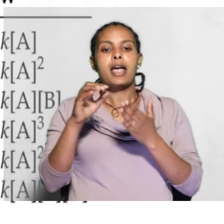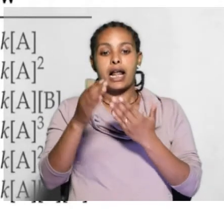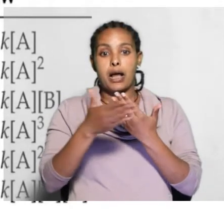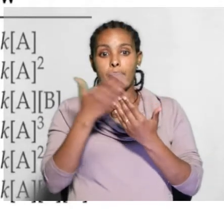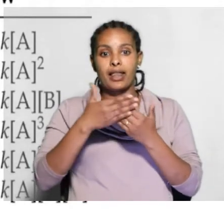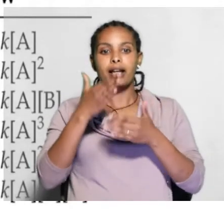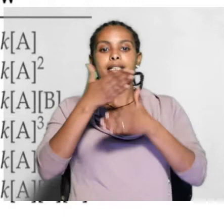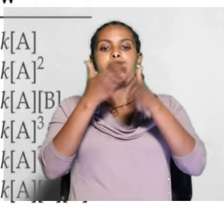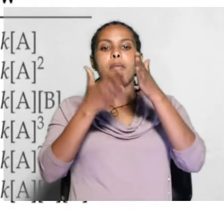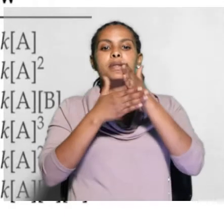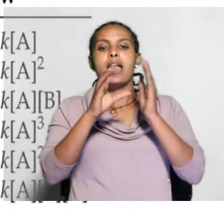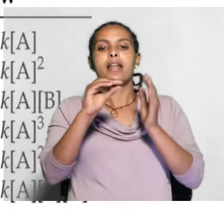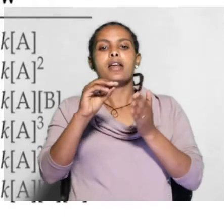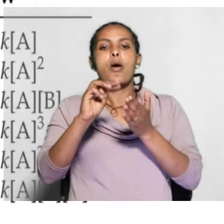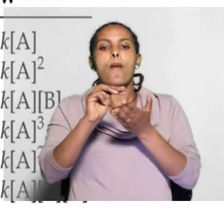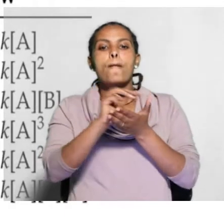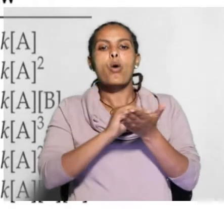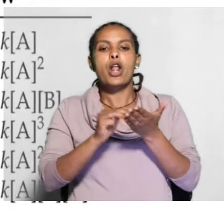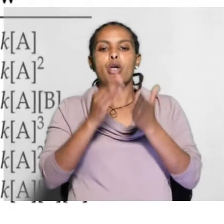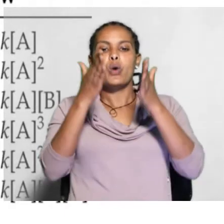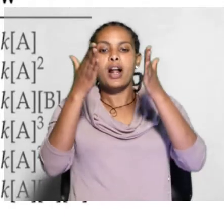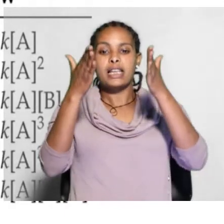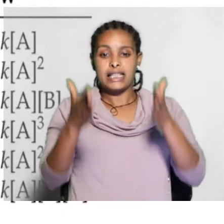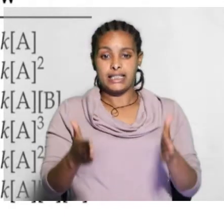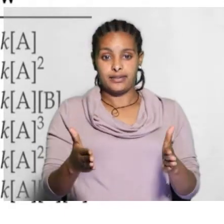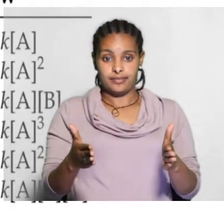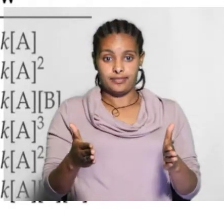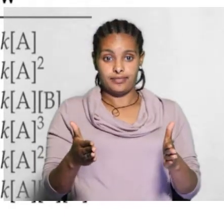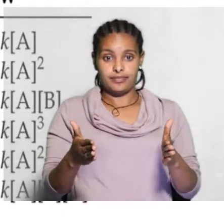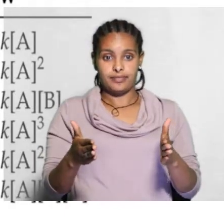Elementary steps and molecularity.